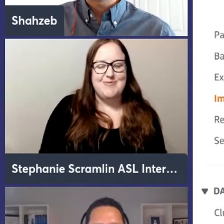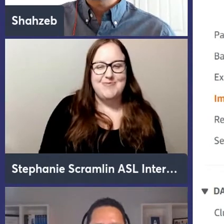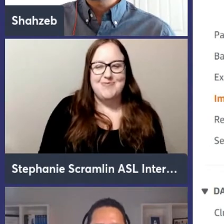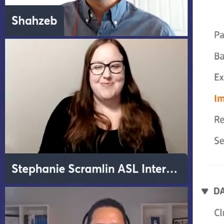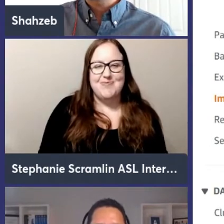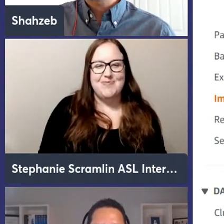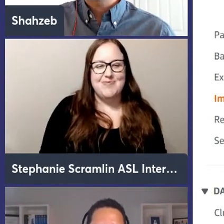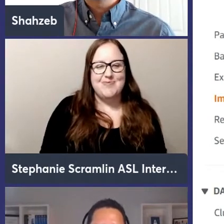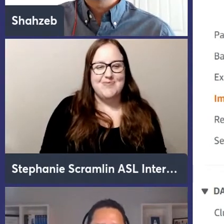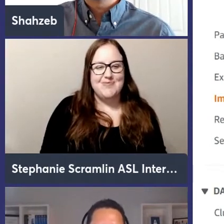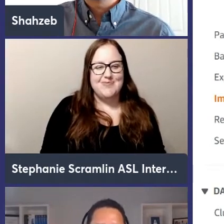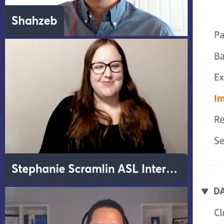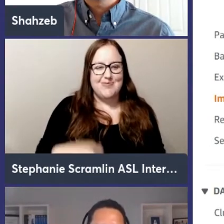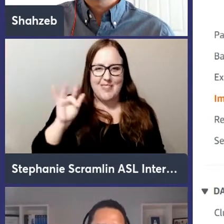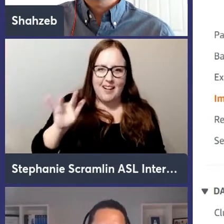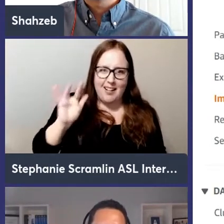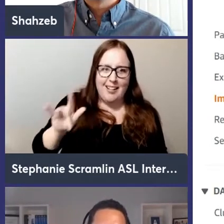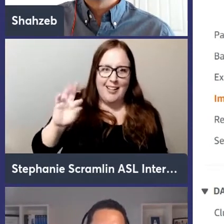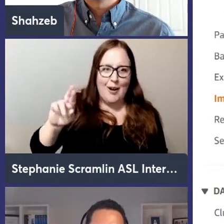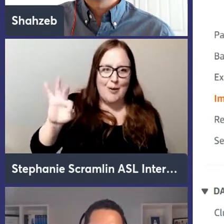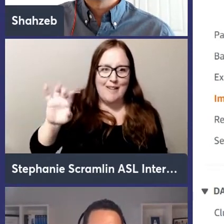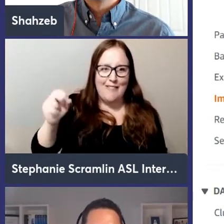So you can go over here clicking refresh.